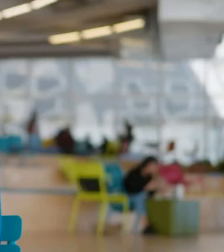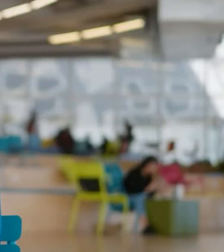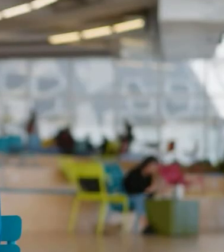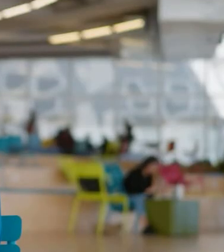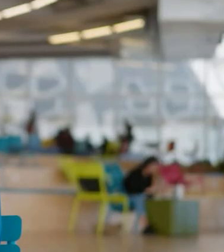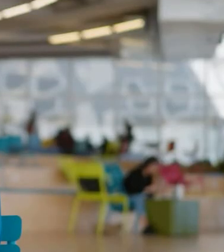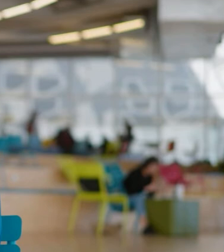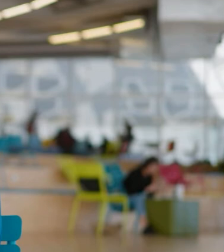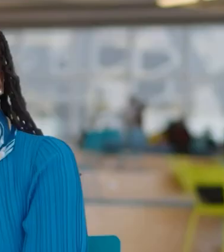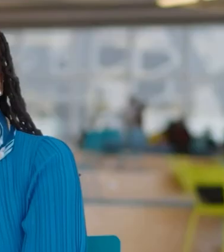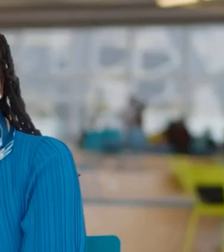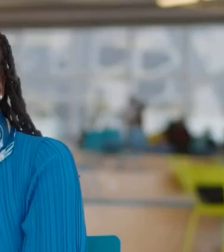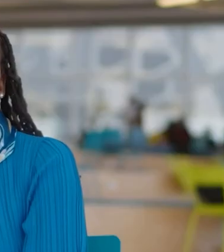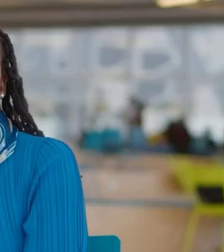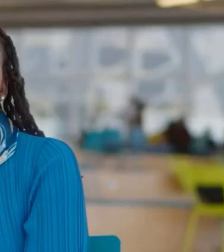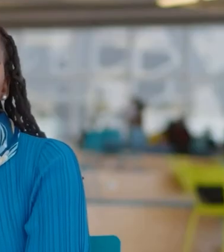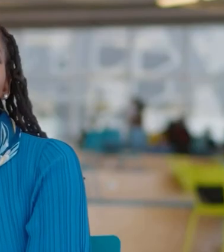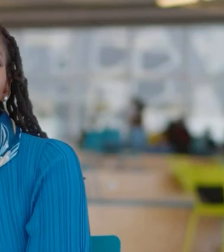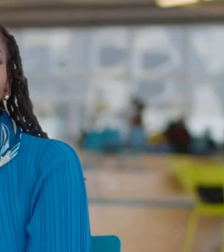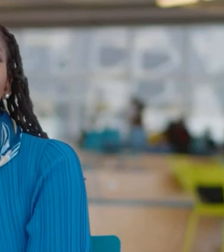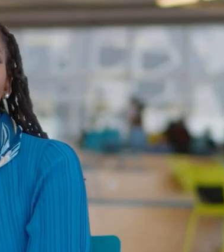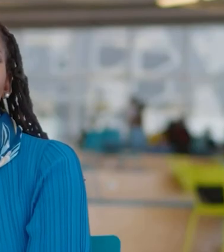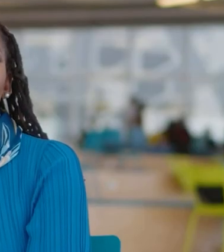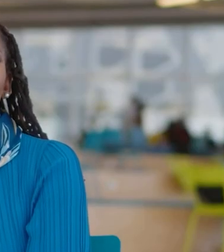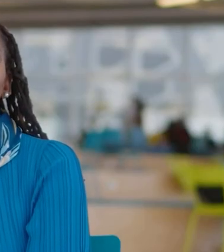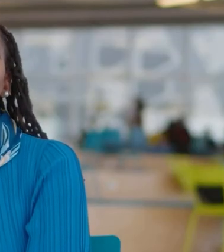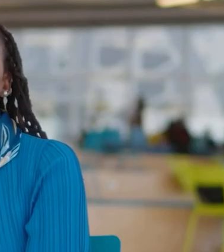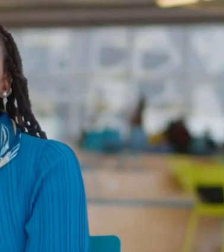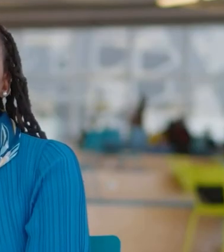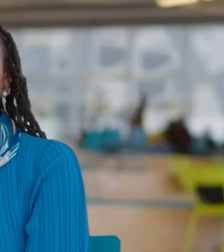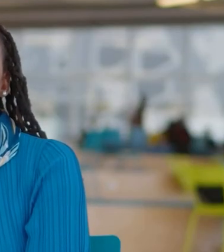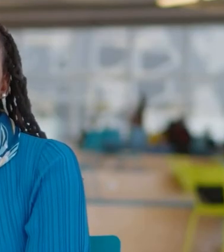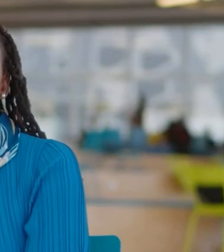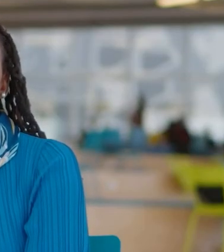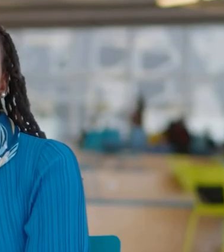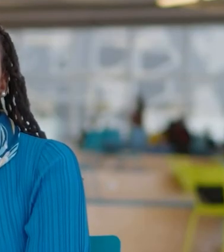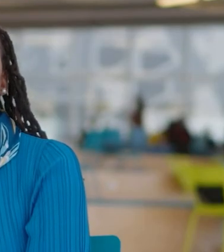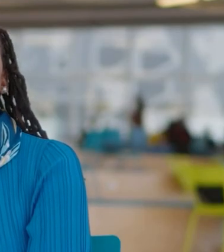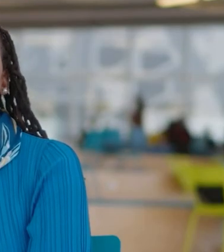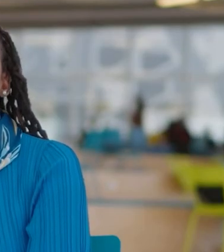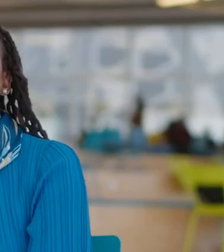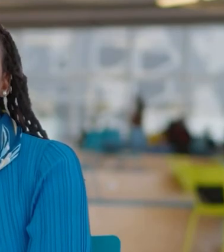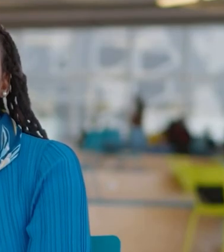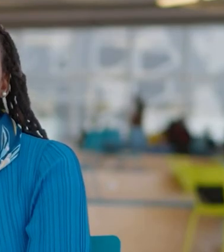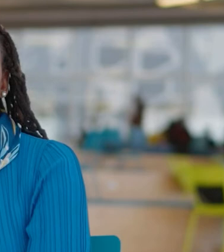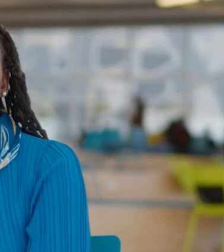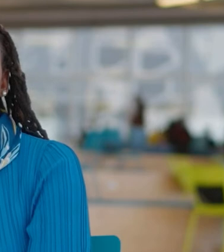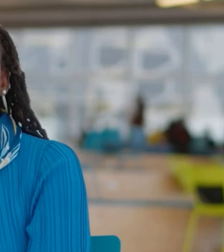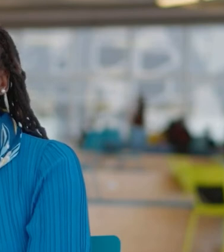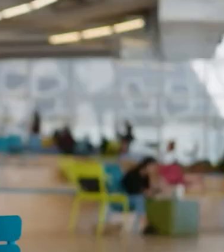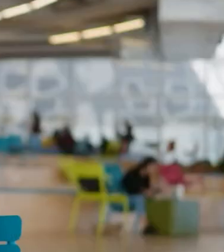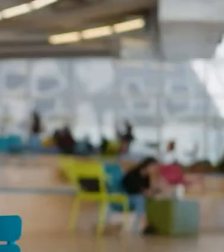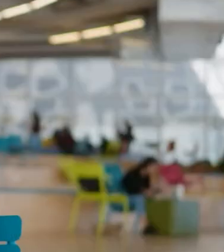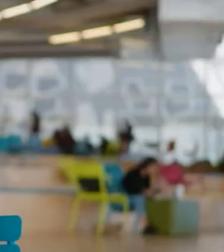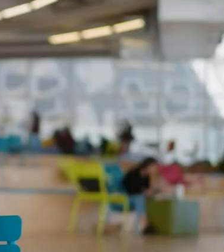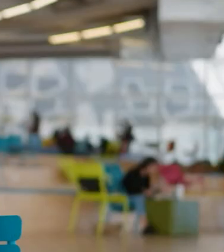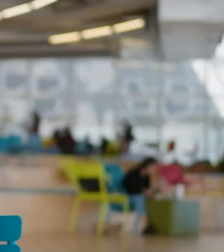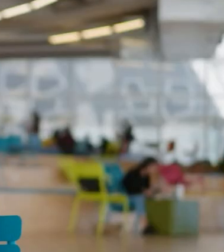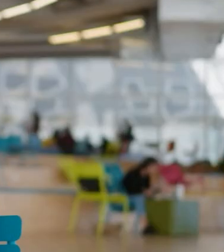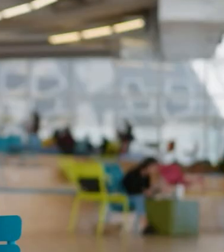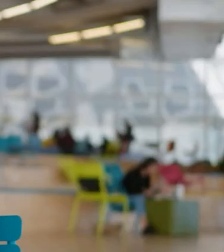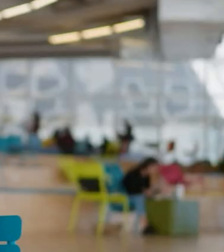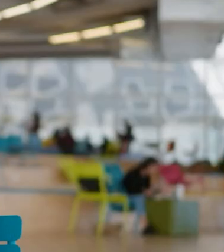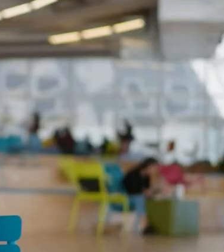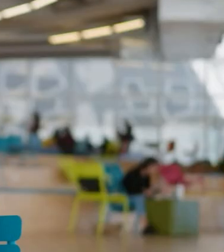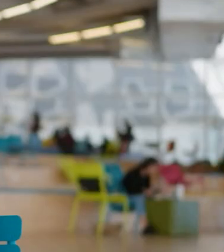was the day I graduated. Dr. G. Raymond Chang, our previous chancellor, was handing it off to me. I remember when I